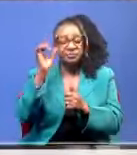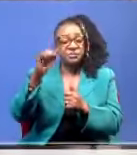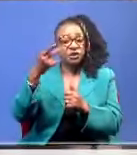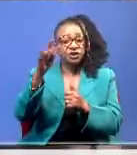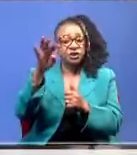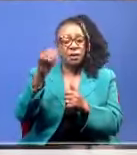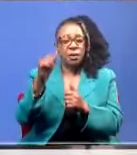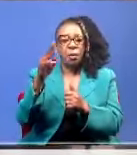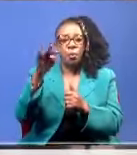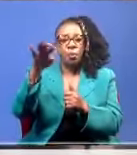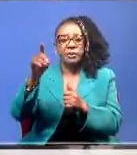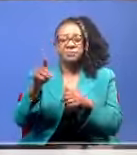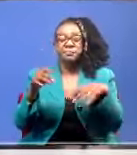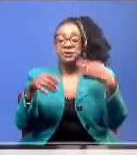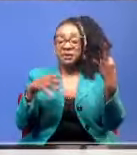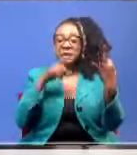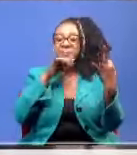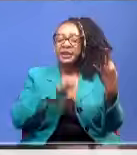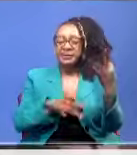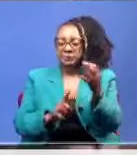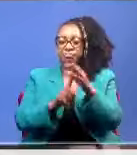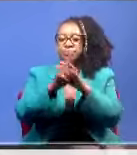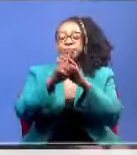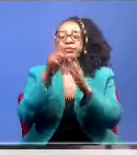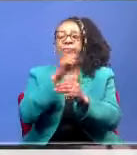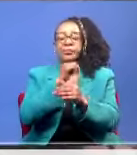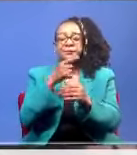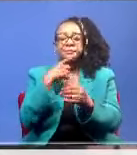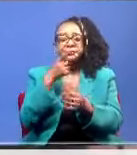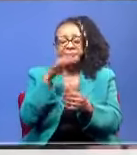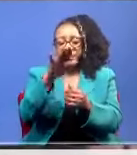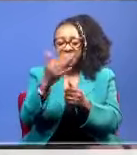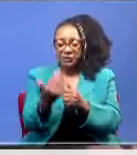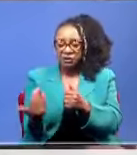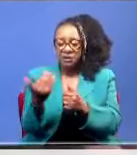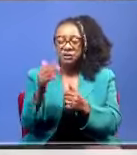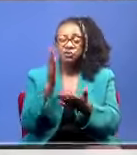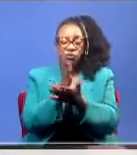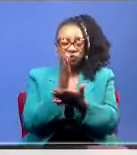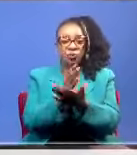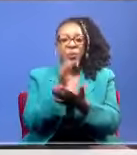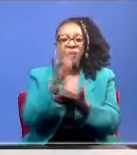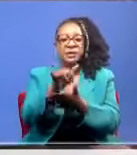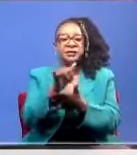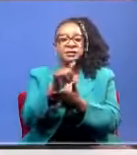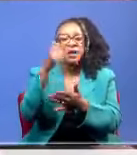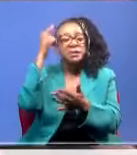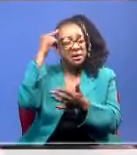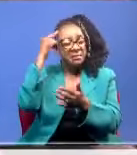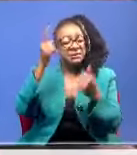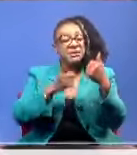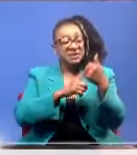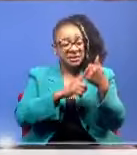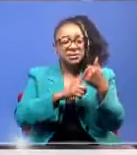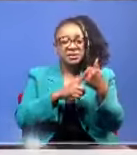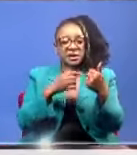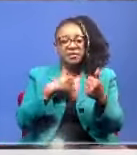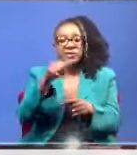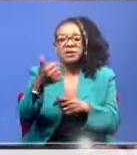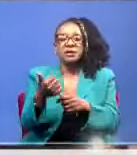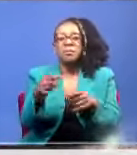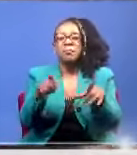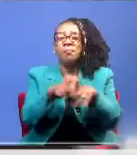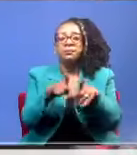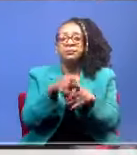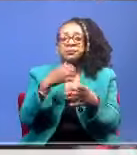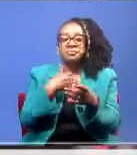yake ni 3 parents so far wamejitokeza kusema watoto wao wamefanywa hiyo kitendo, lakini ujue kuna 6 wamesema sasa. Na